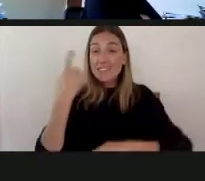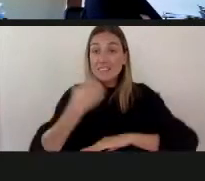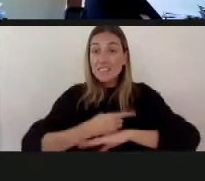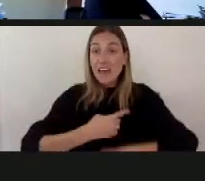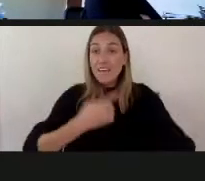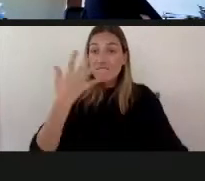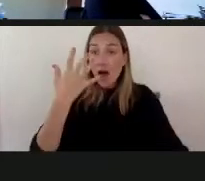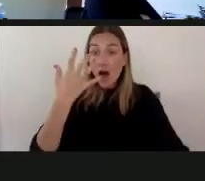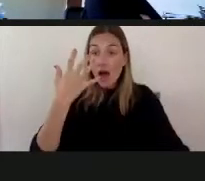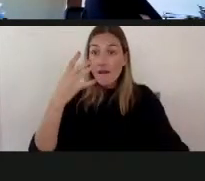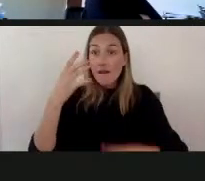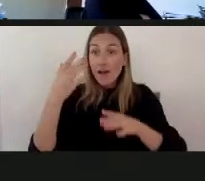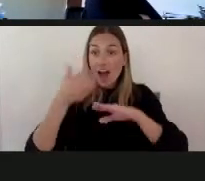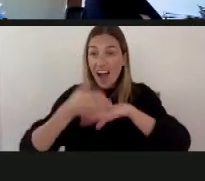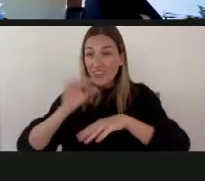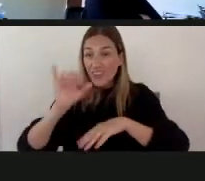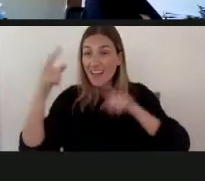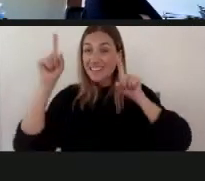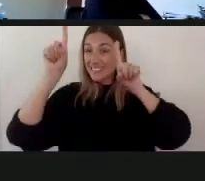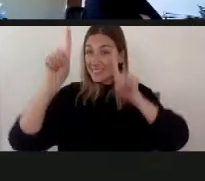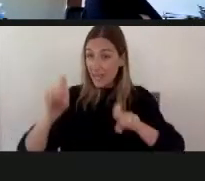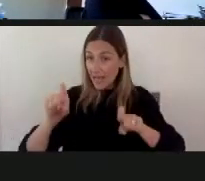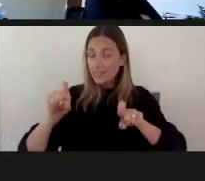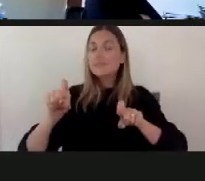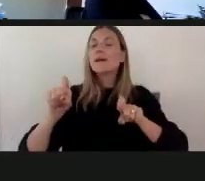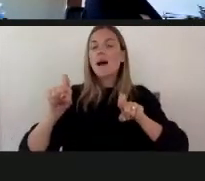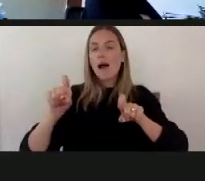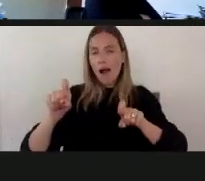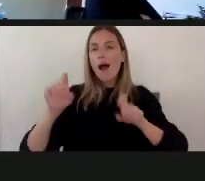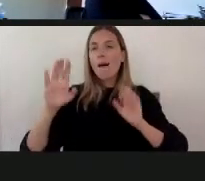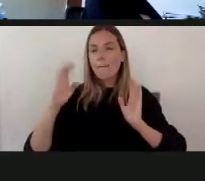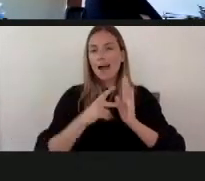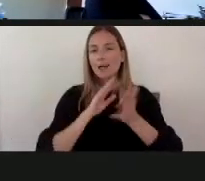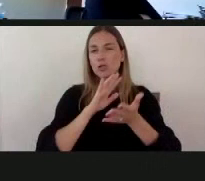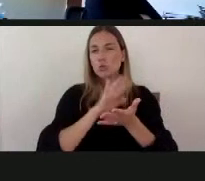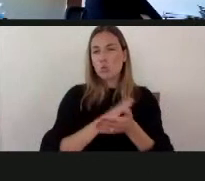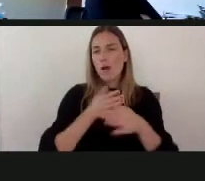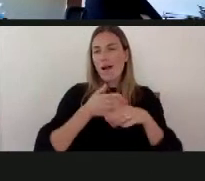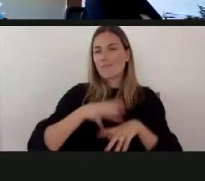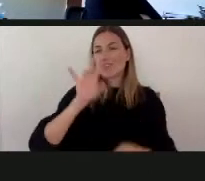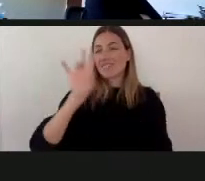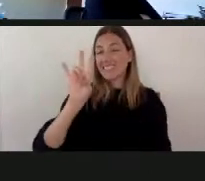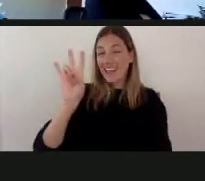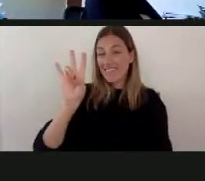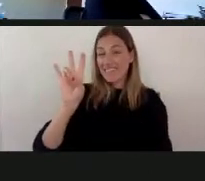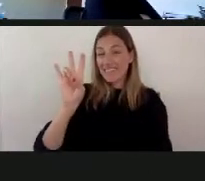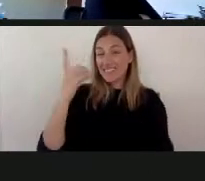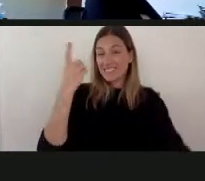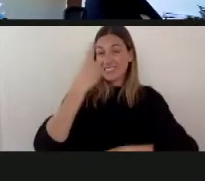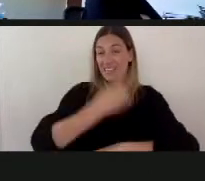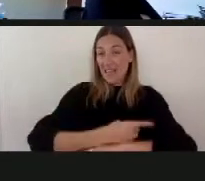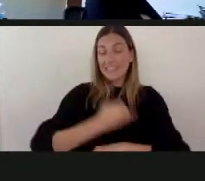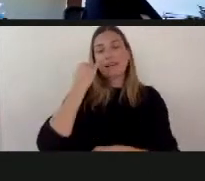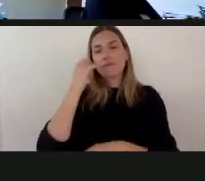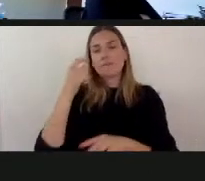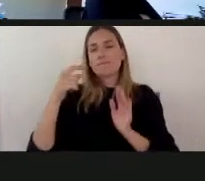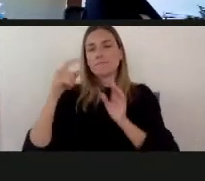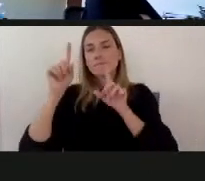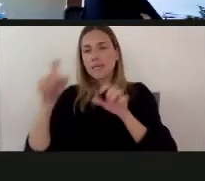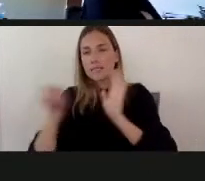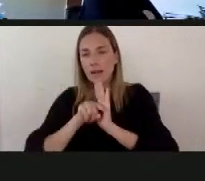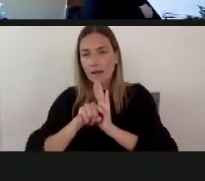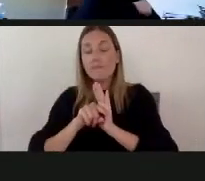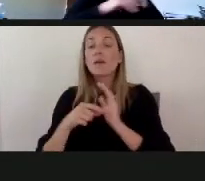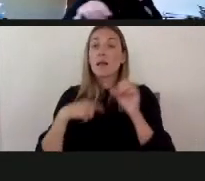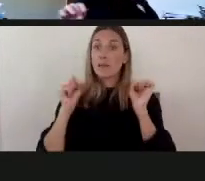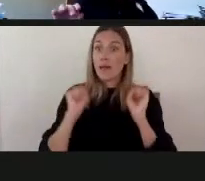can return back to school after 7 days, and the test is negative. They can return back to school after 7 days, or essentially, which